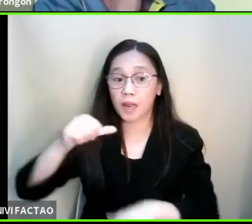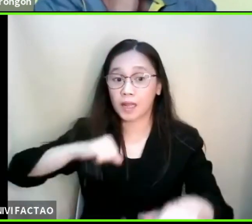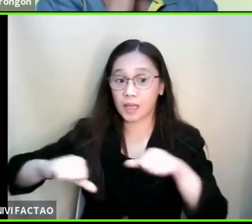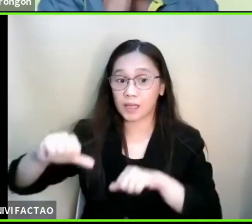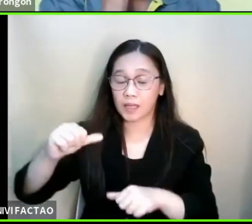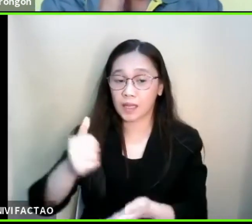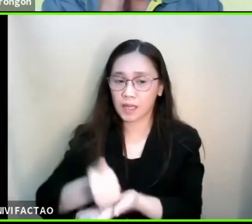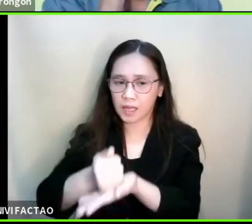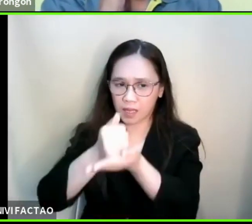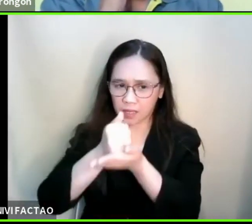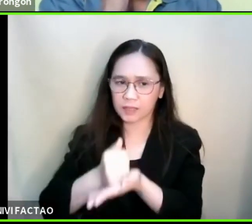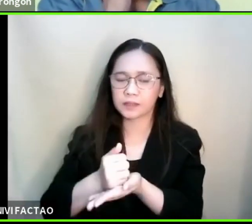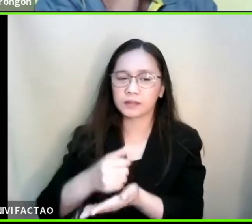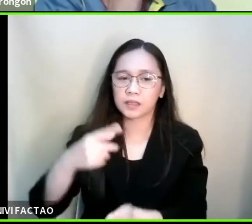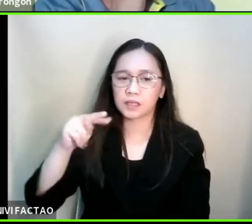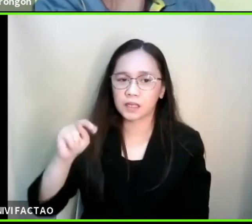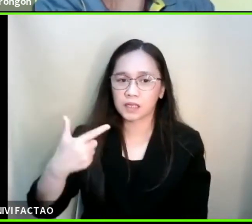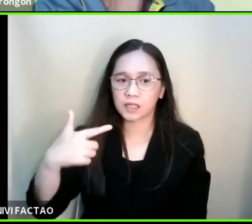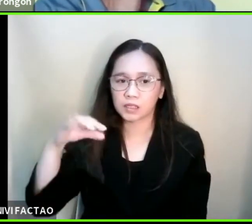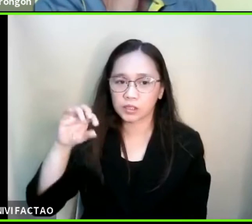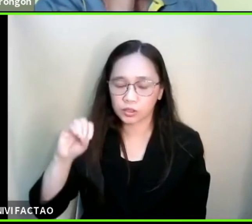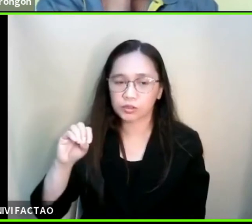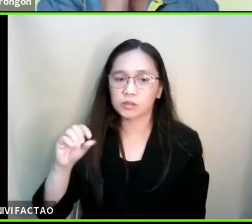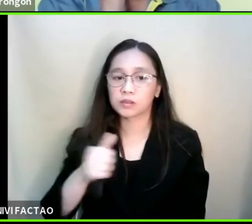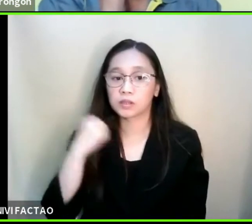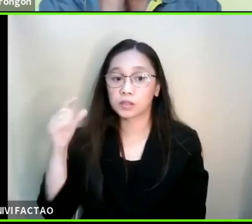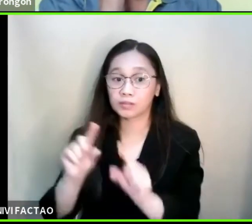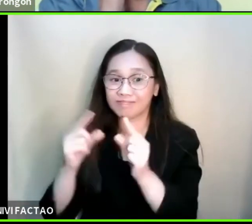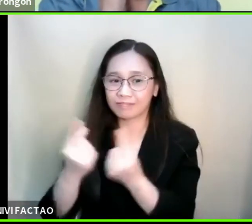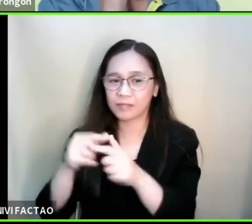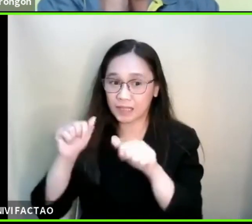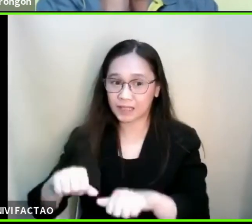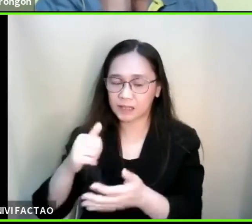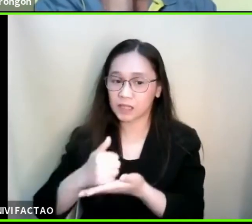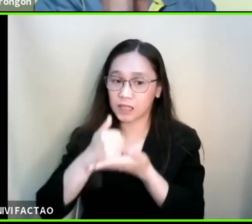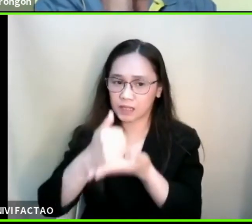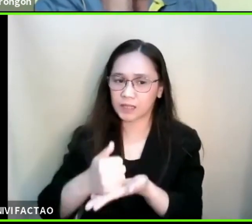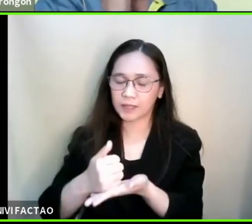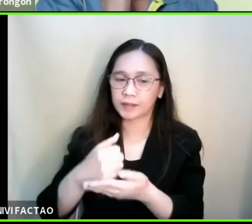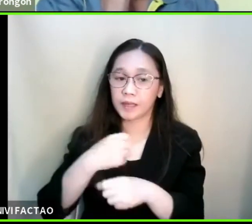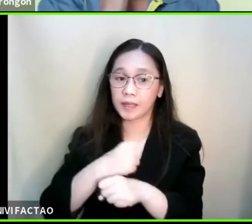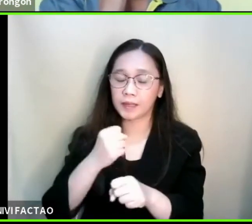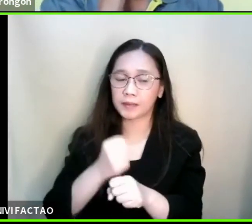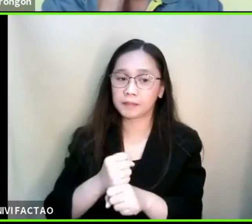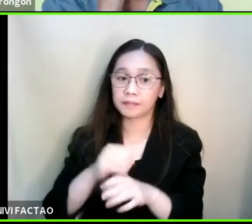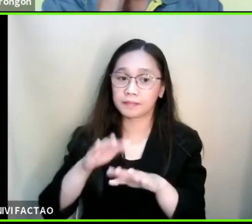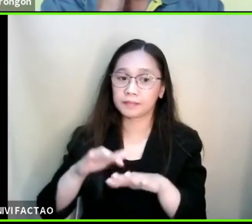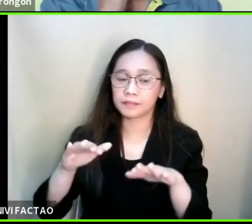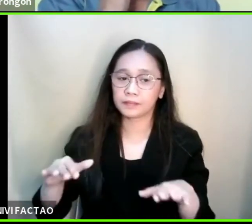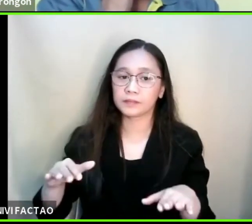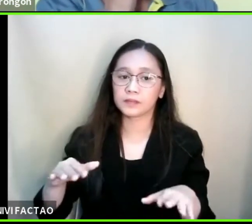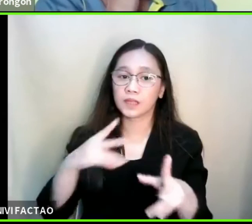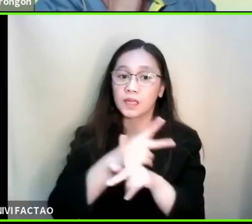NGOs, LGUs, and other groups or associations who can help in making their children to be productive.